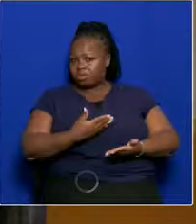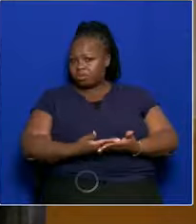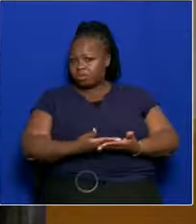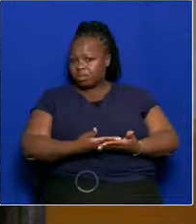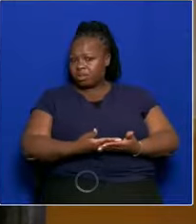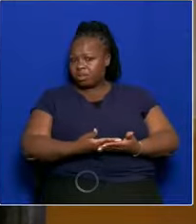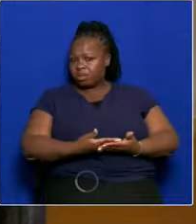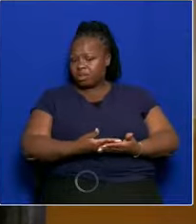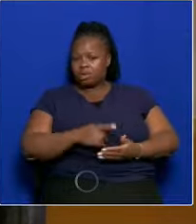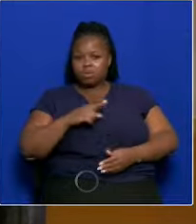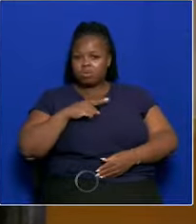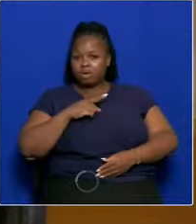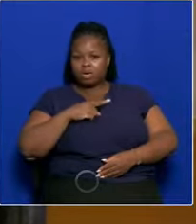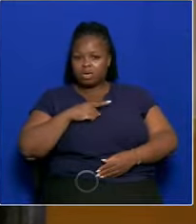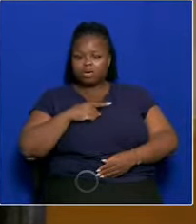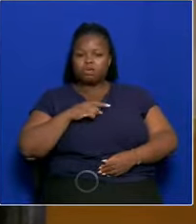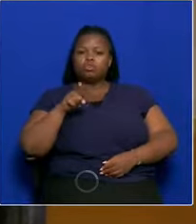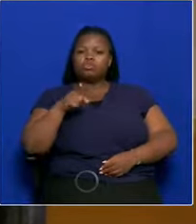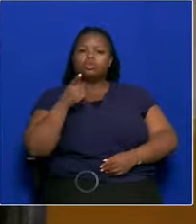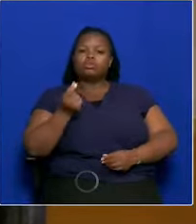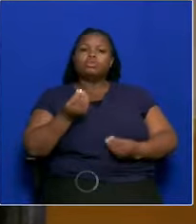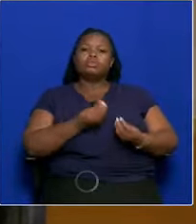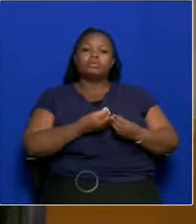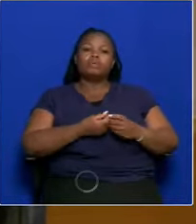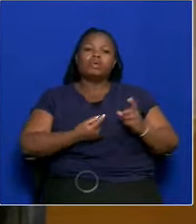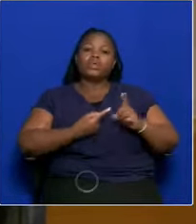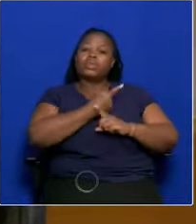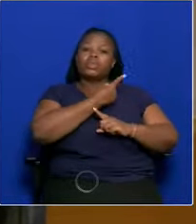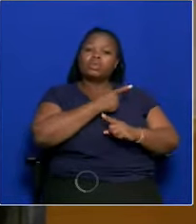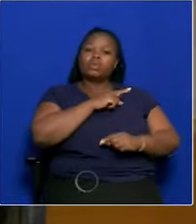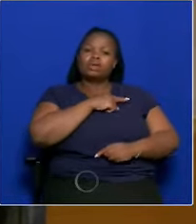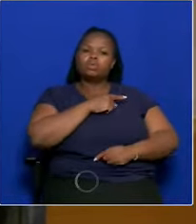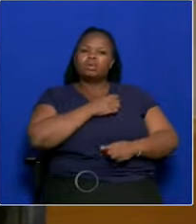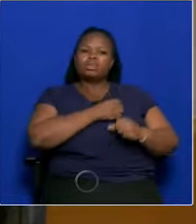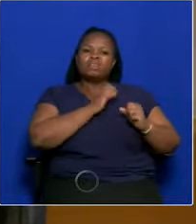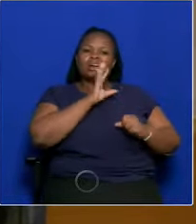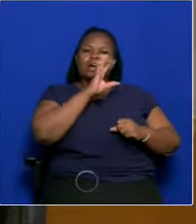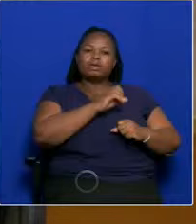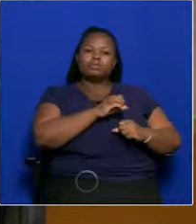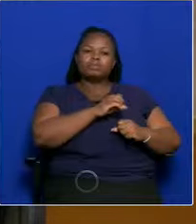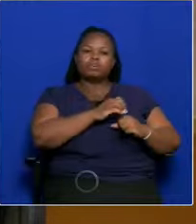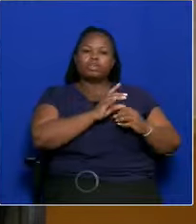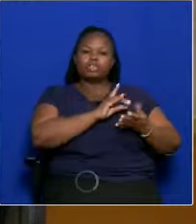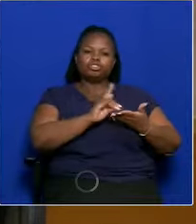impunity that you did not ask for cash.